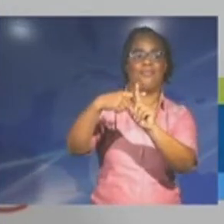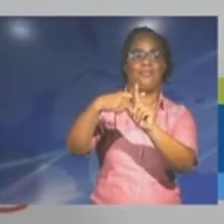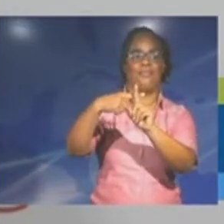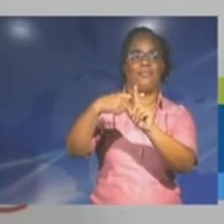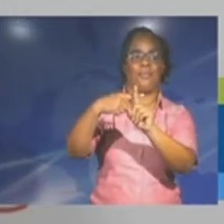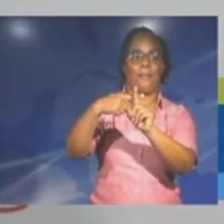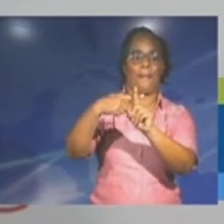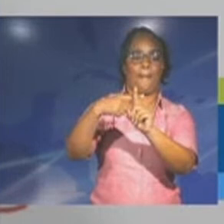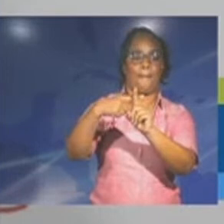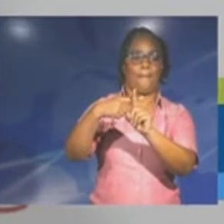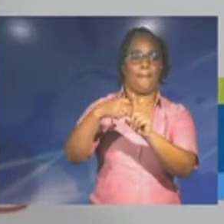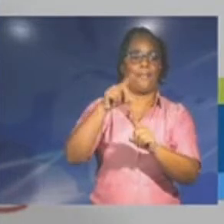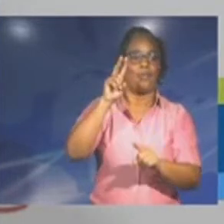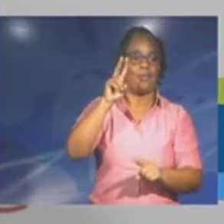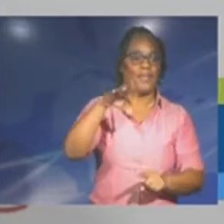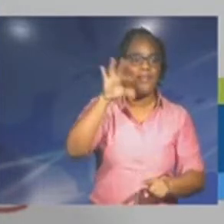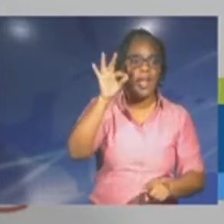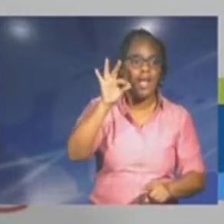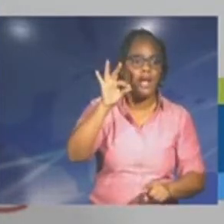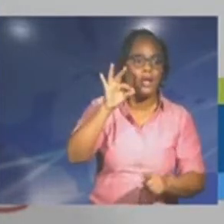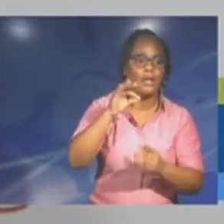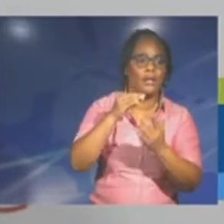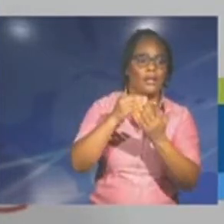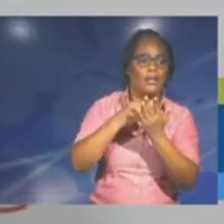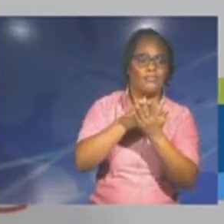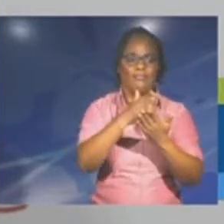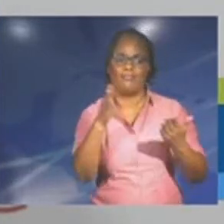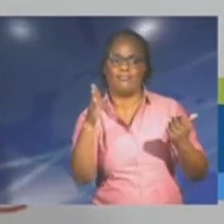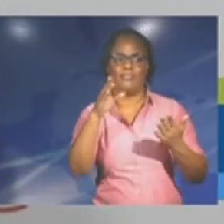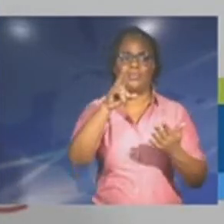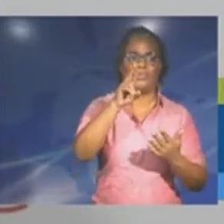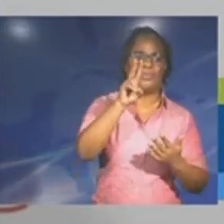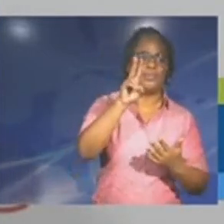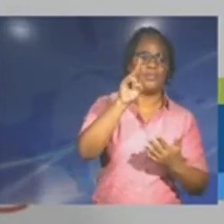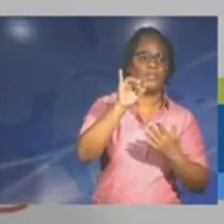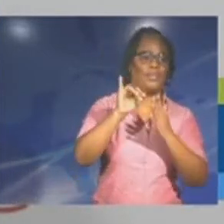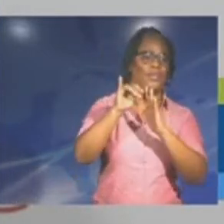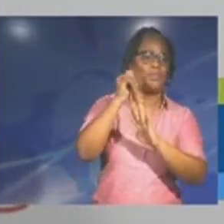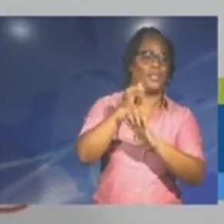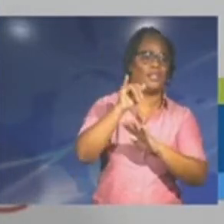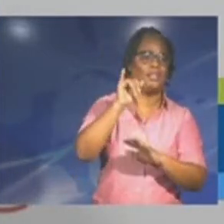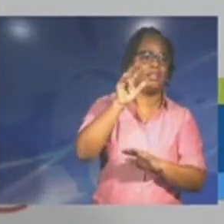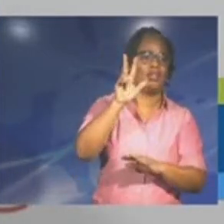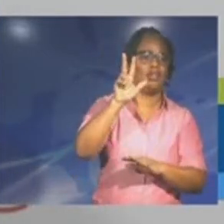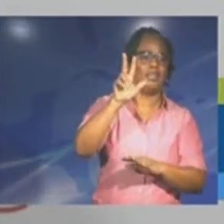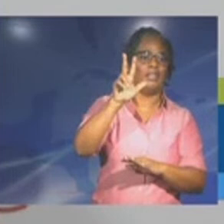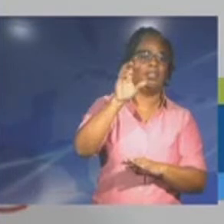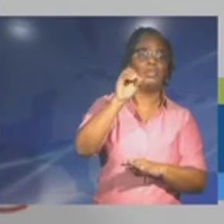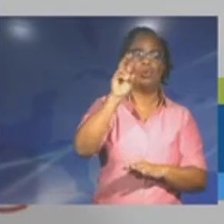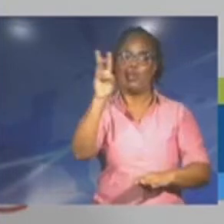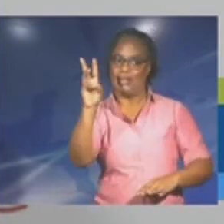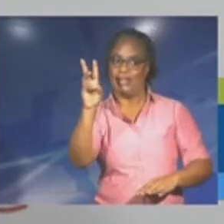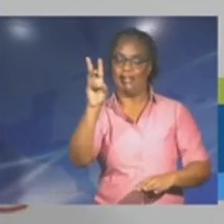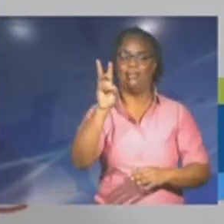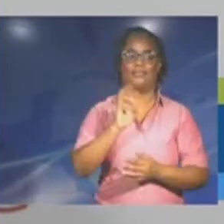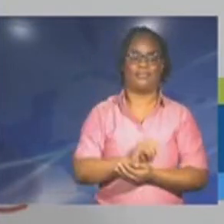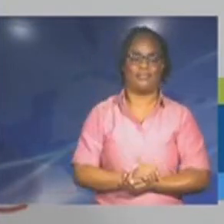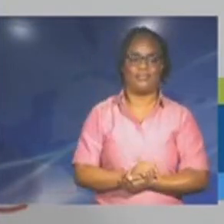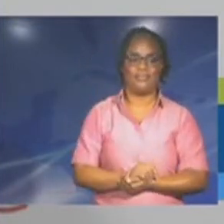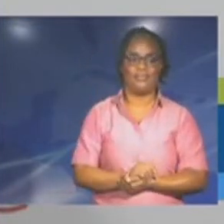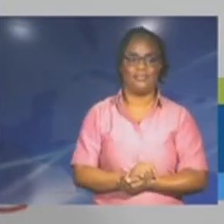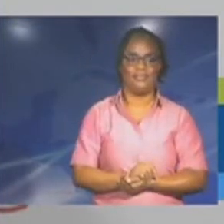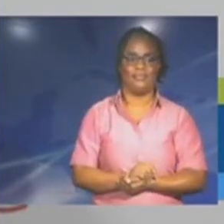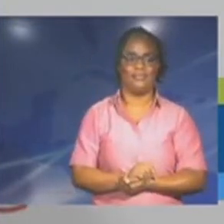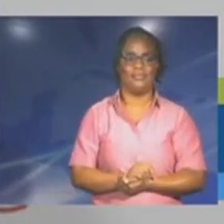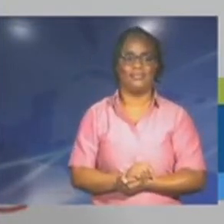the period 2nd to 8th May, 306. The number of schools with positive cases